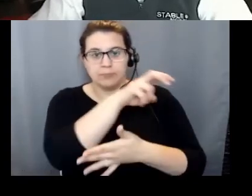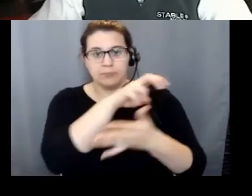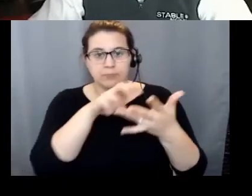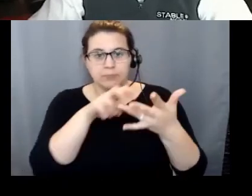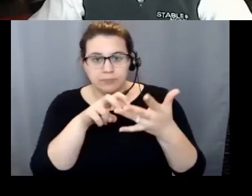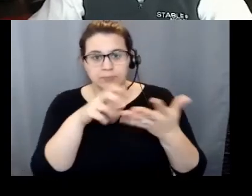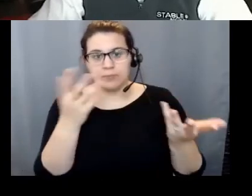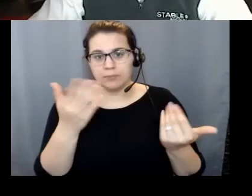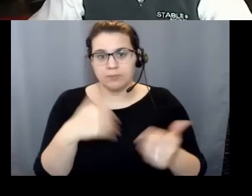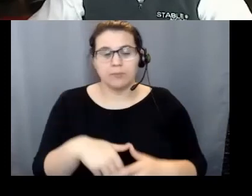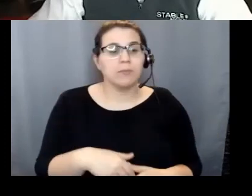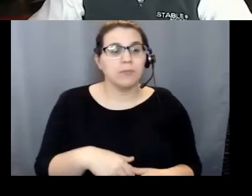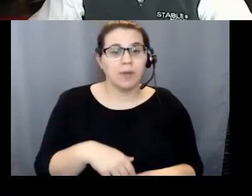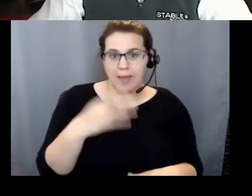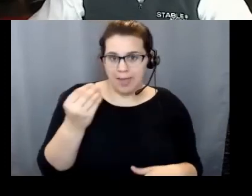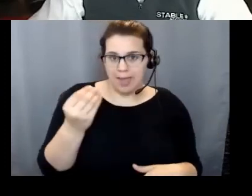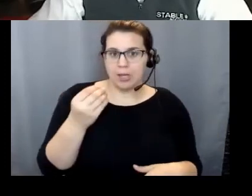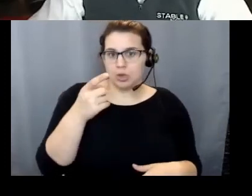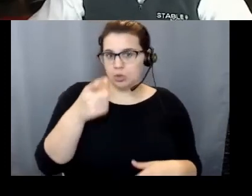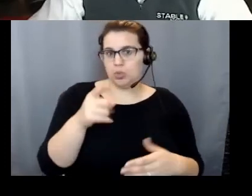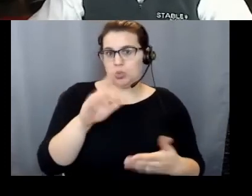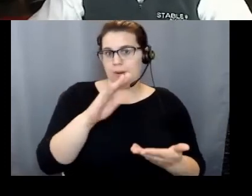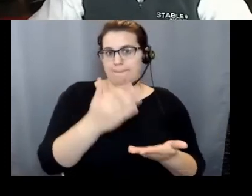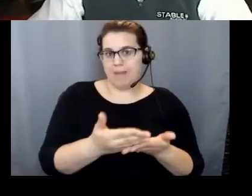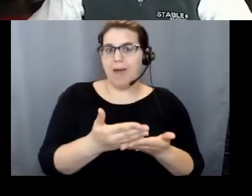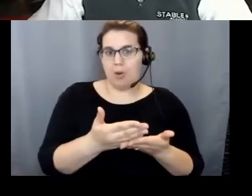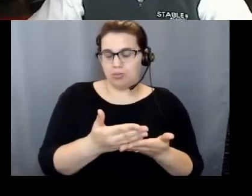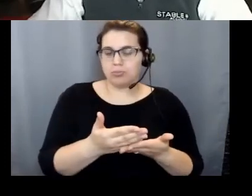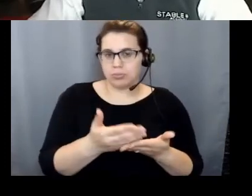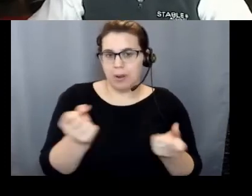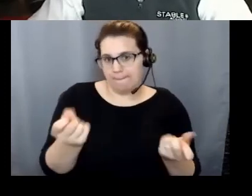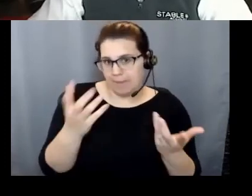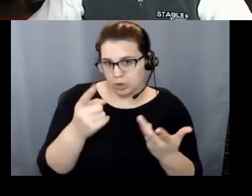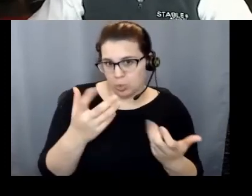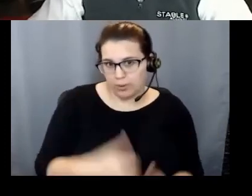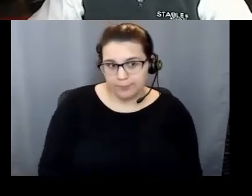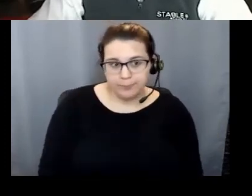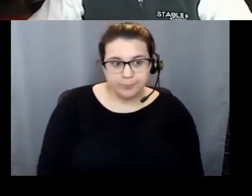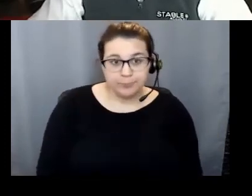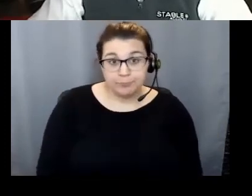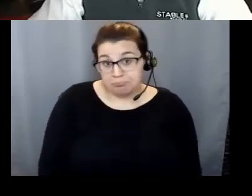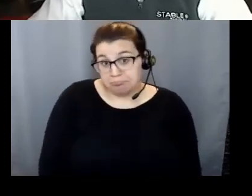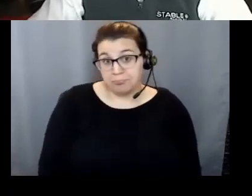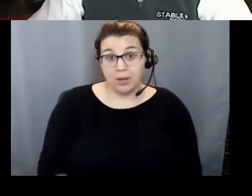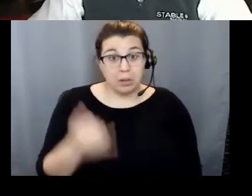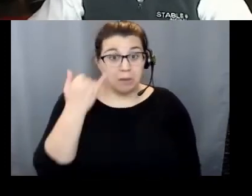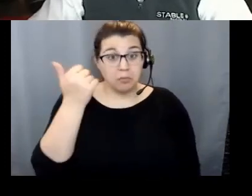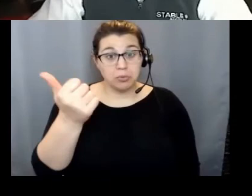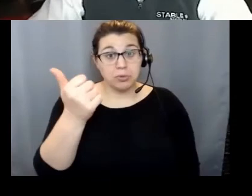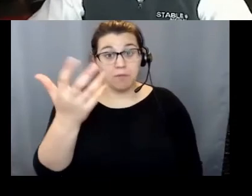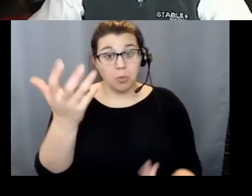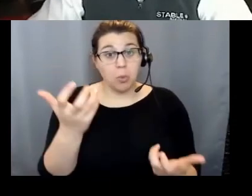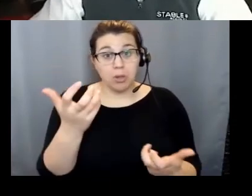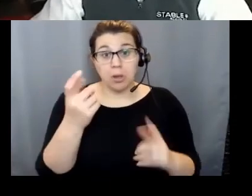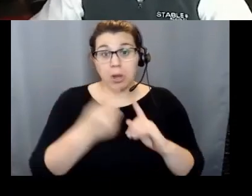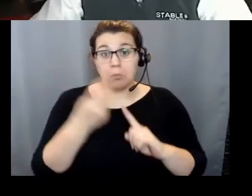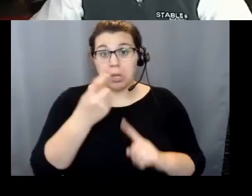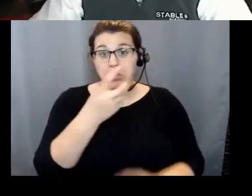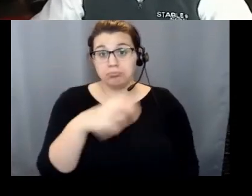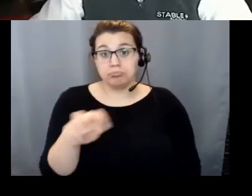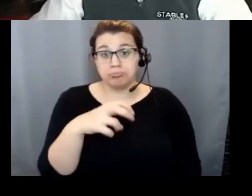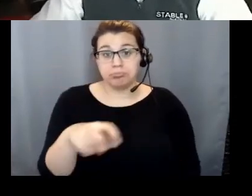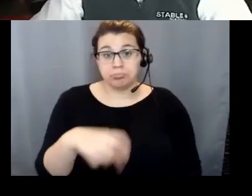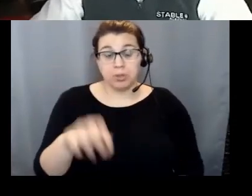you'll select the amount that you want that contribution to be. So if you wanted to do that, you could populate all of that information. If you